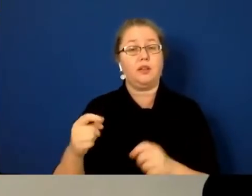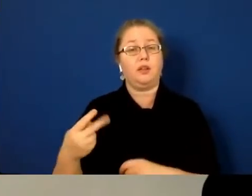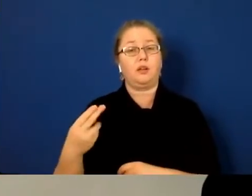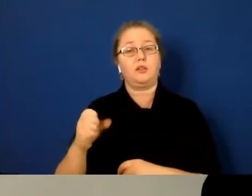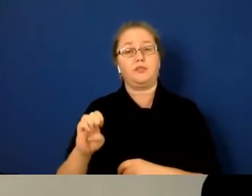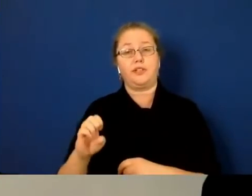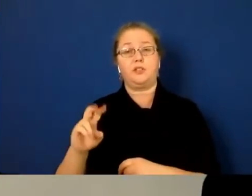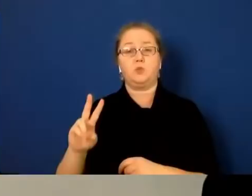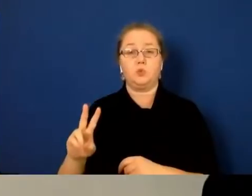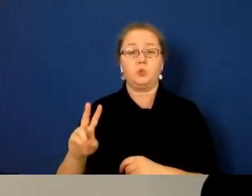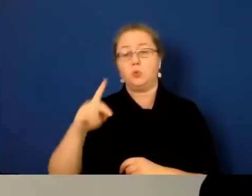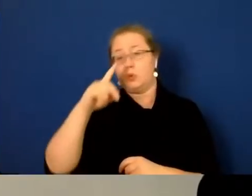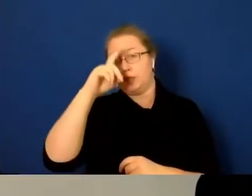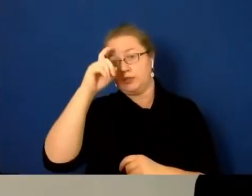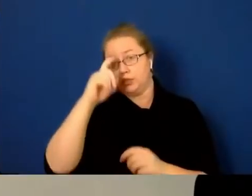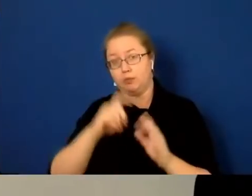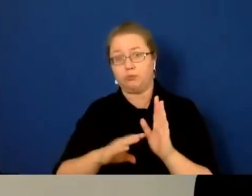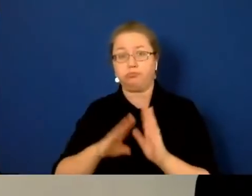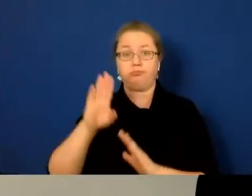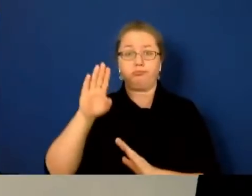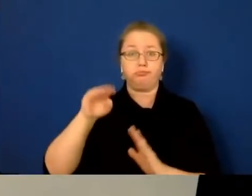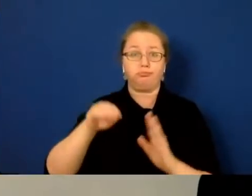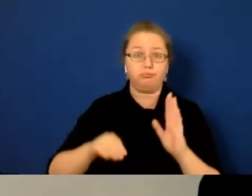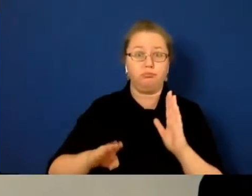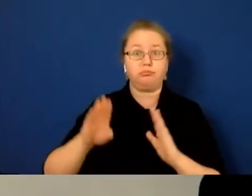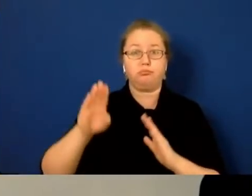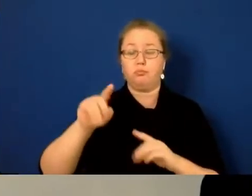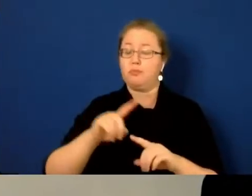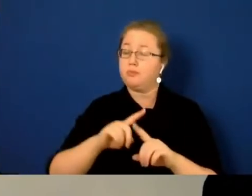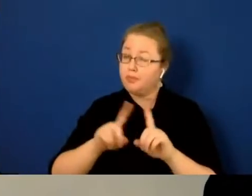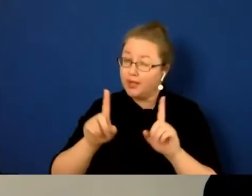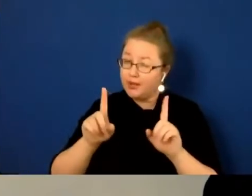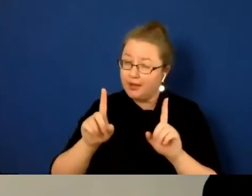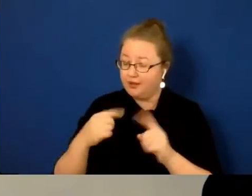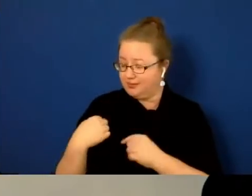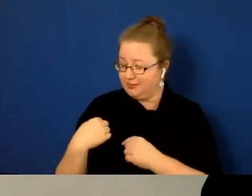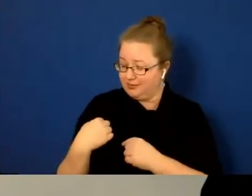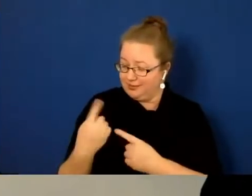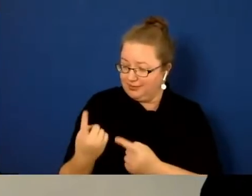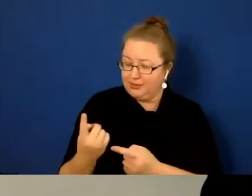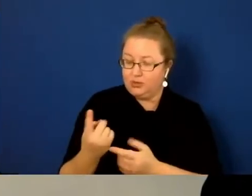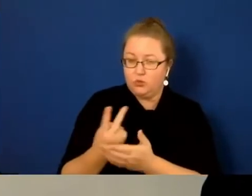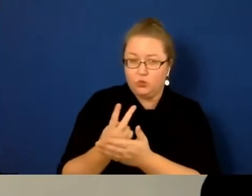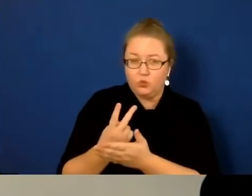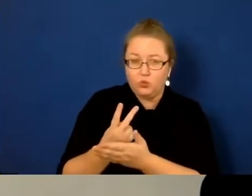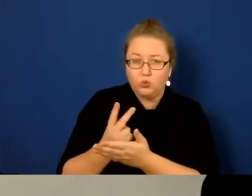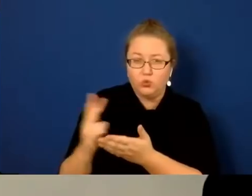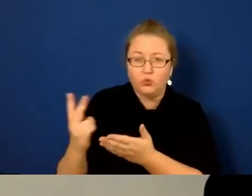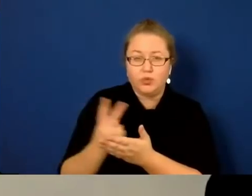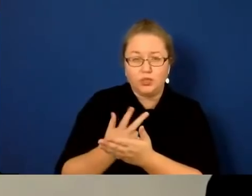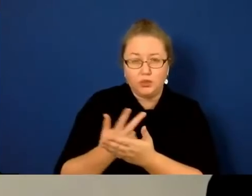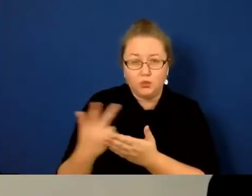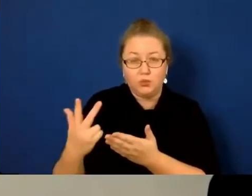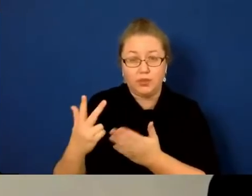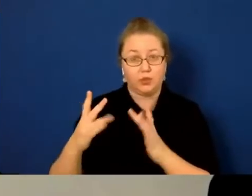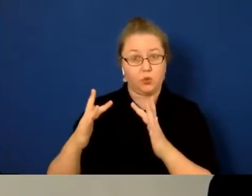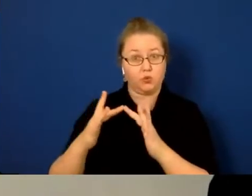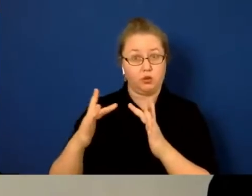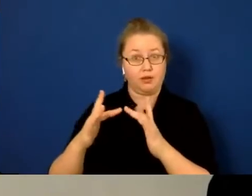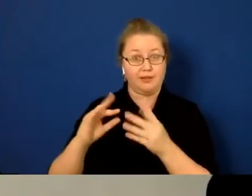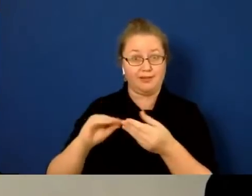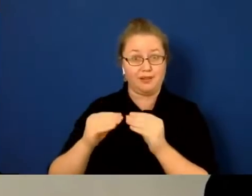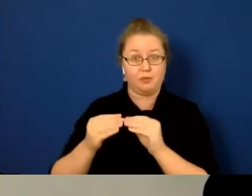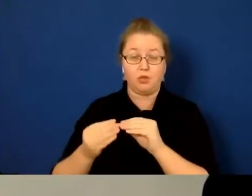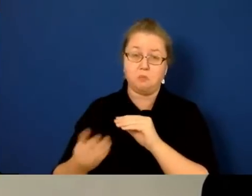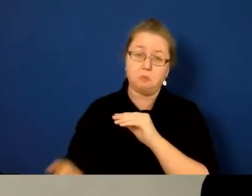of contacts, and that made it very challenging. When we put restrictions in place in March, and during that period of time until the